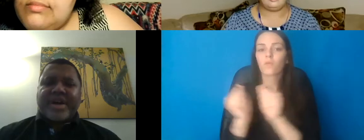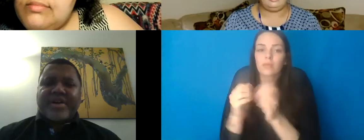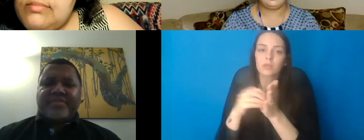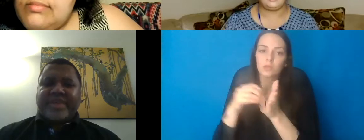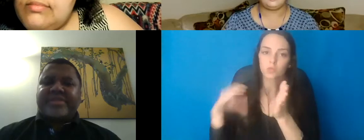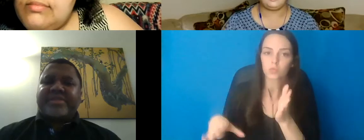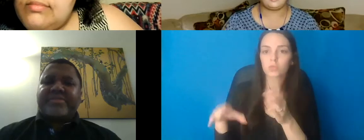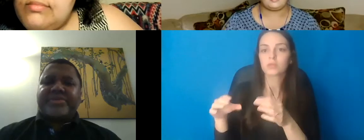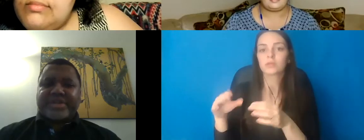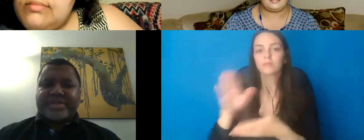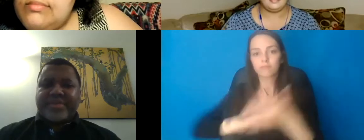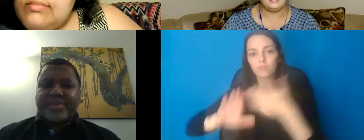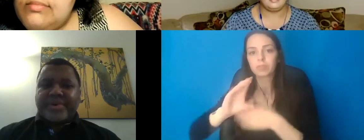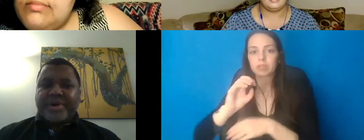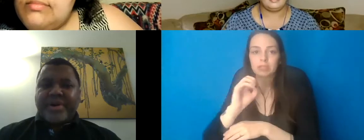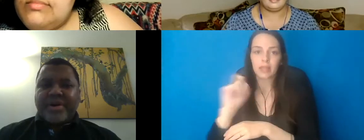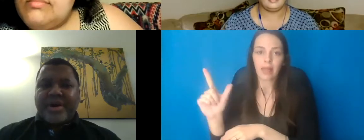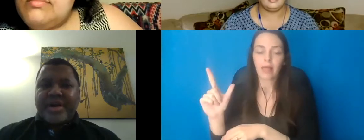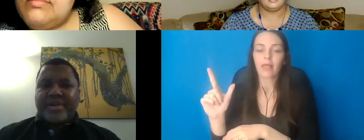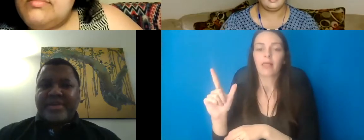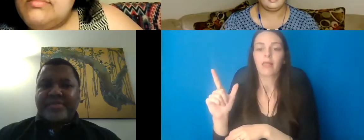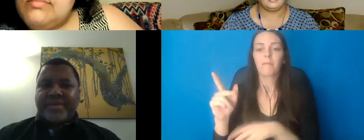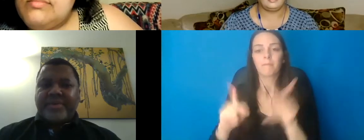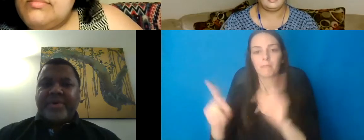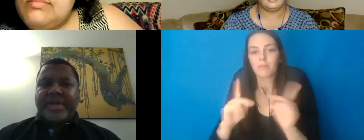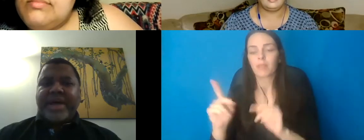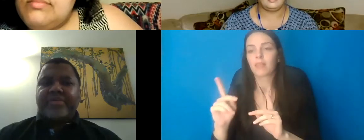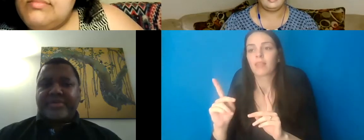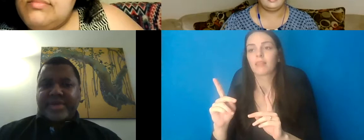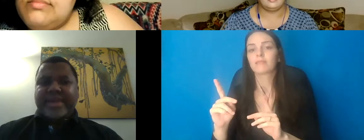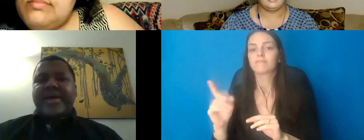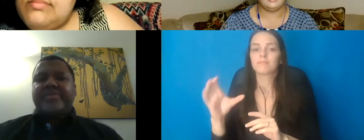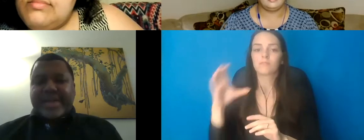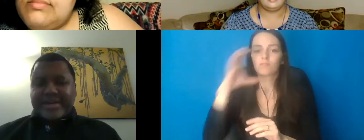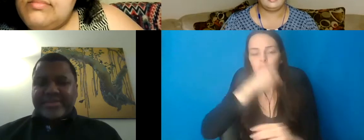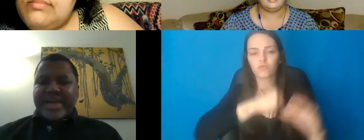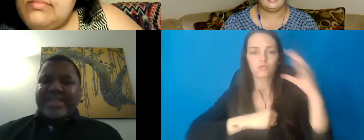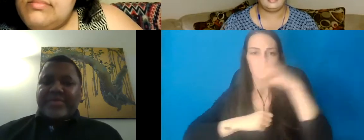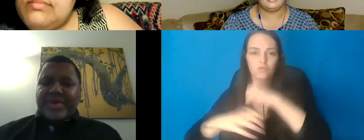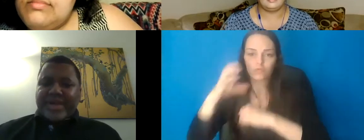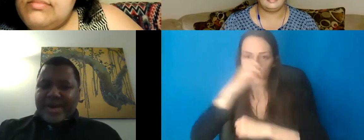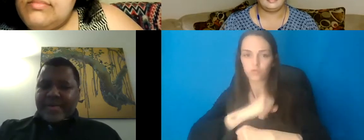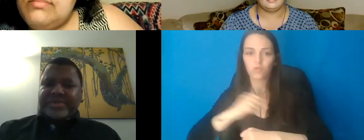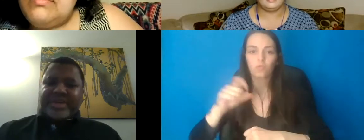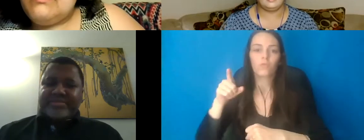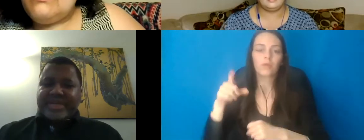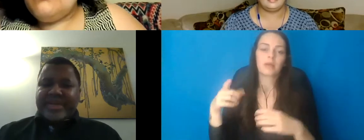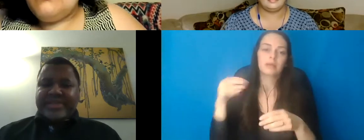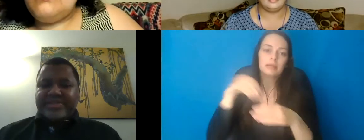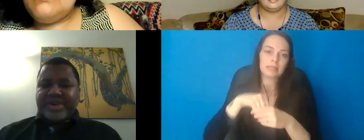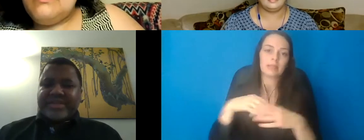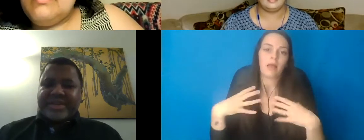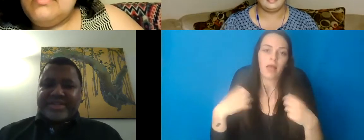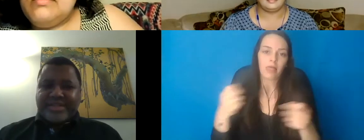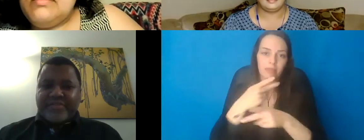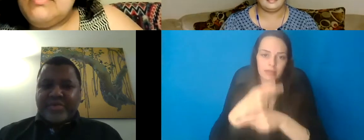danger of the assumptions that we put on people in health settings. That a person comes in and